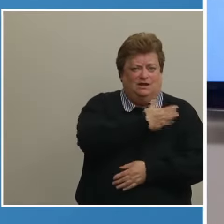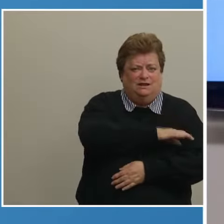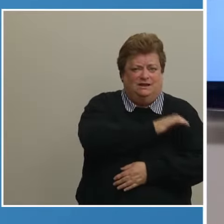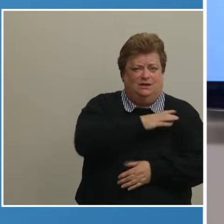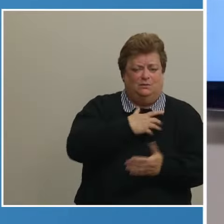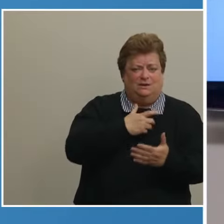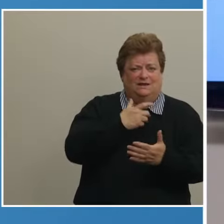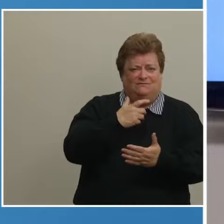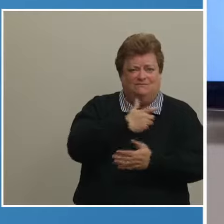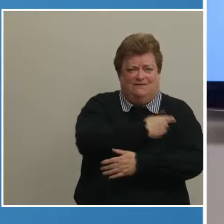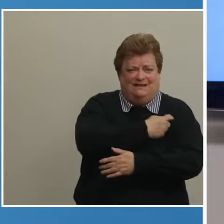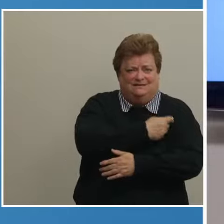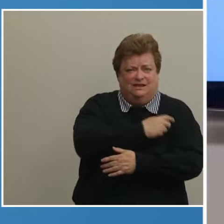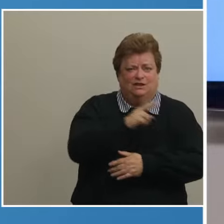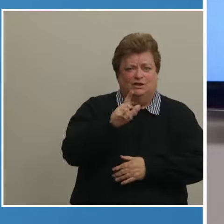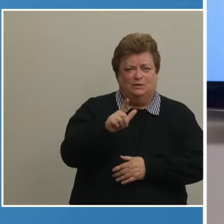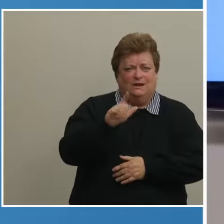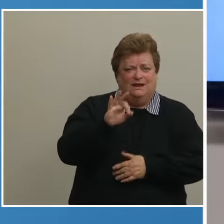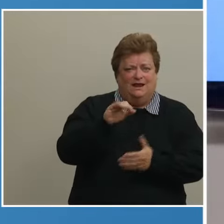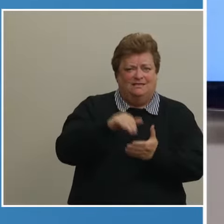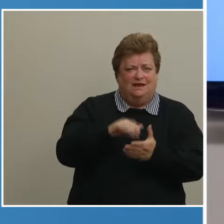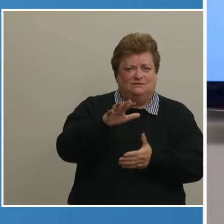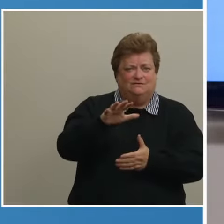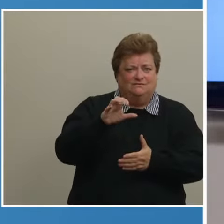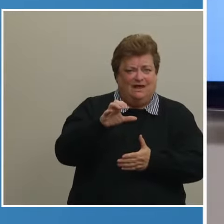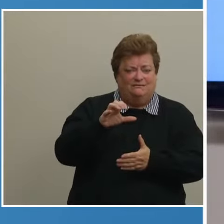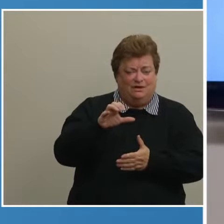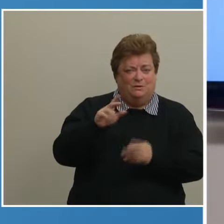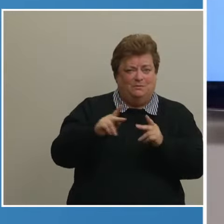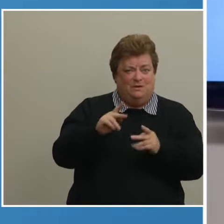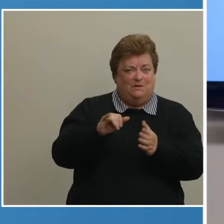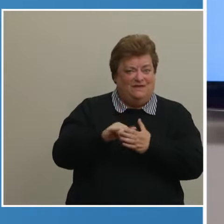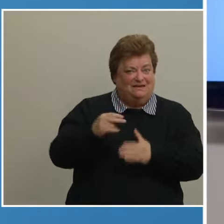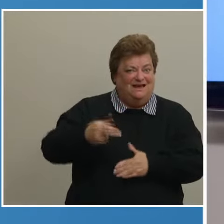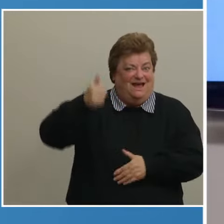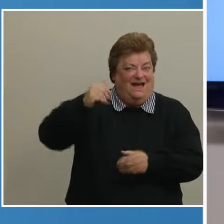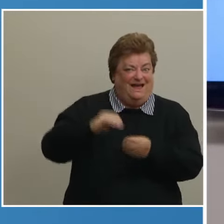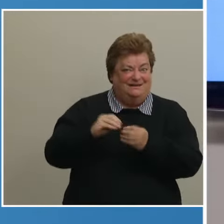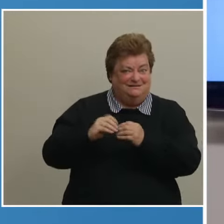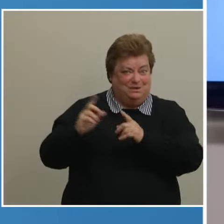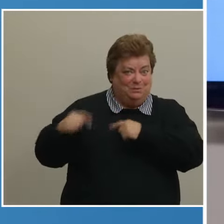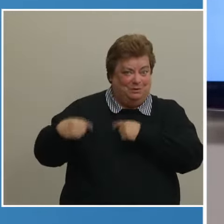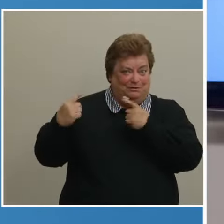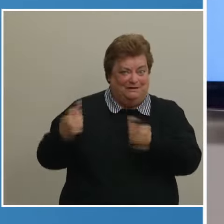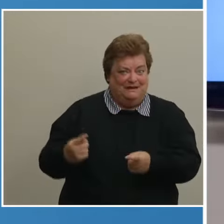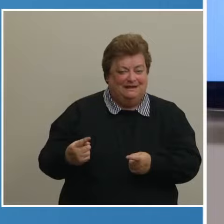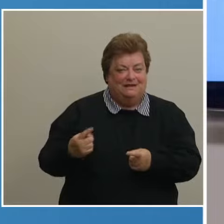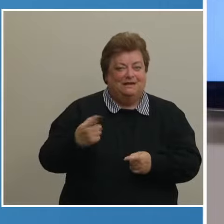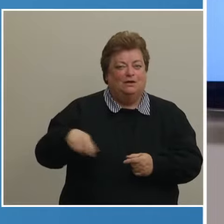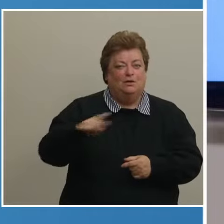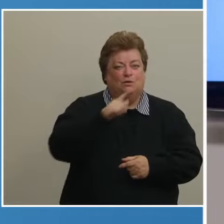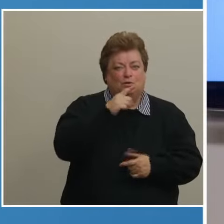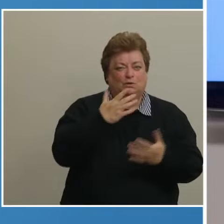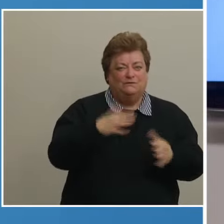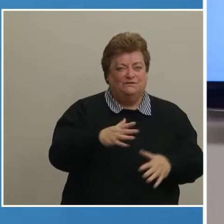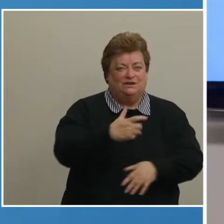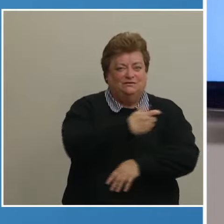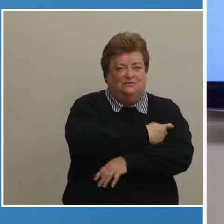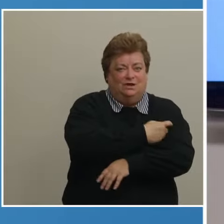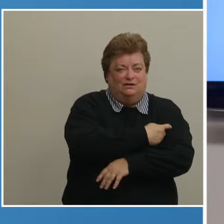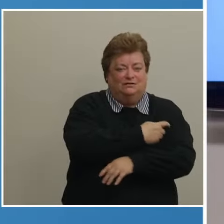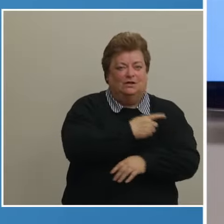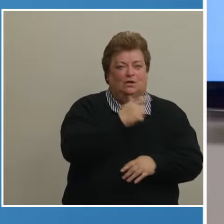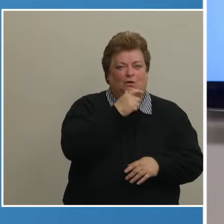than 29,500 people, our highest number yet. Most of those who are vaccinated at our 4